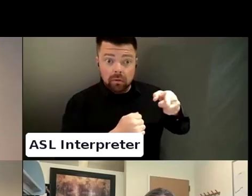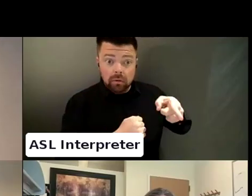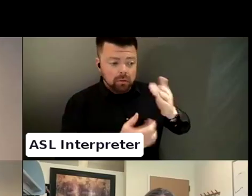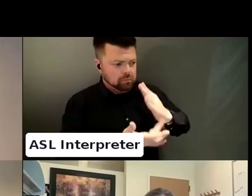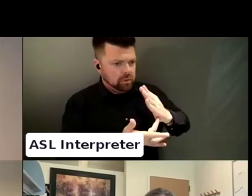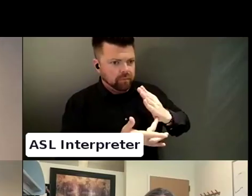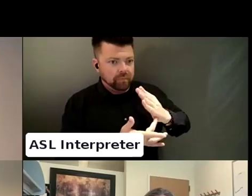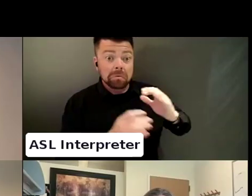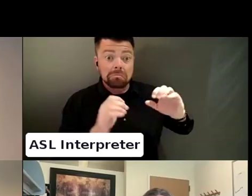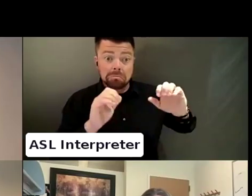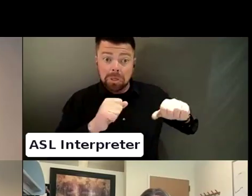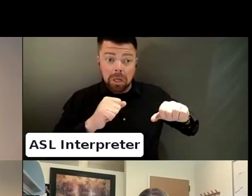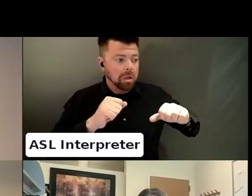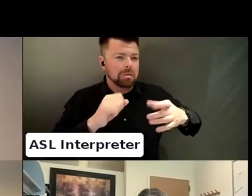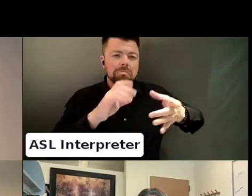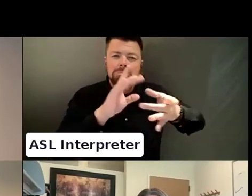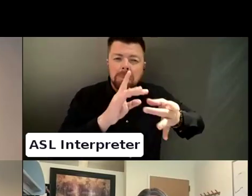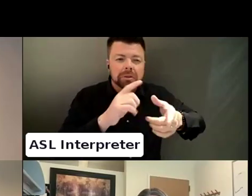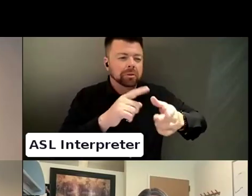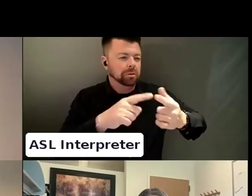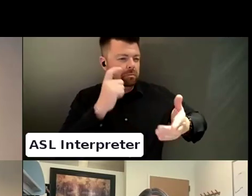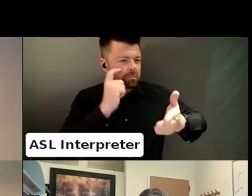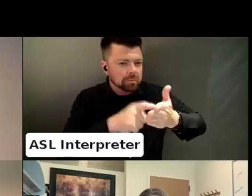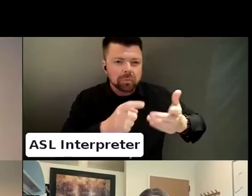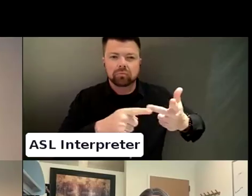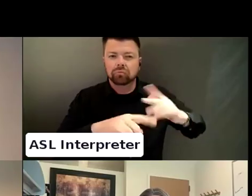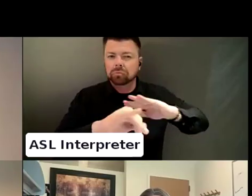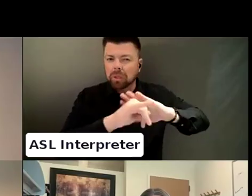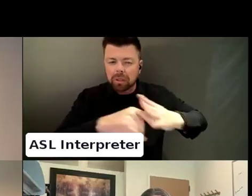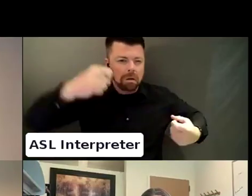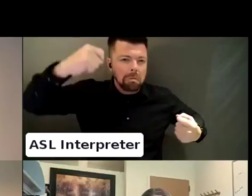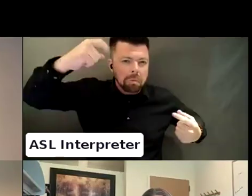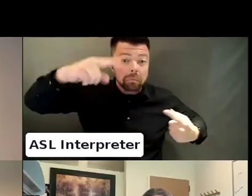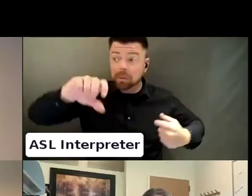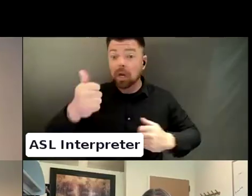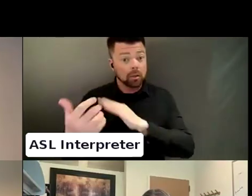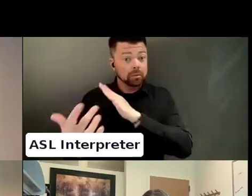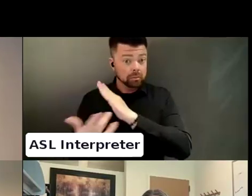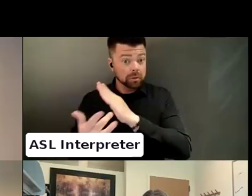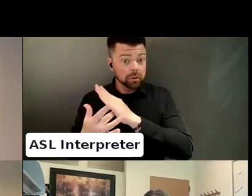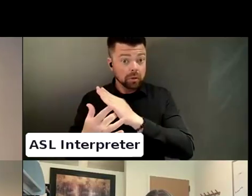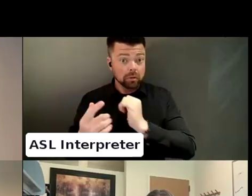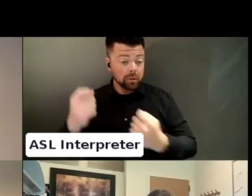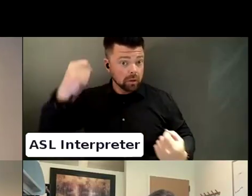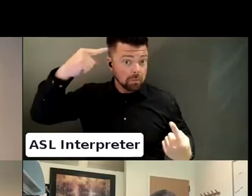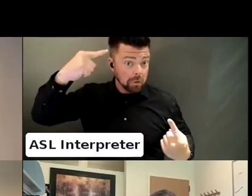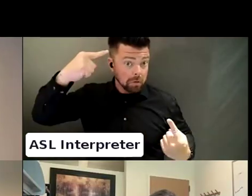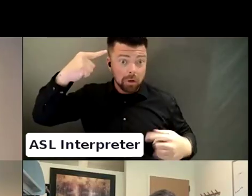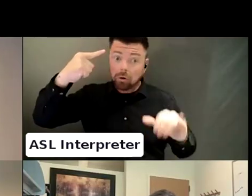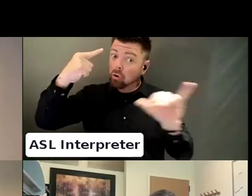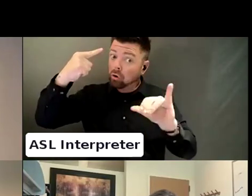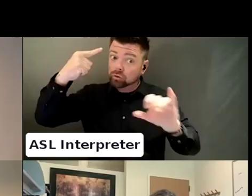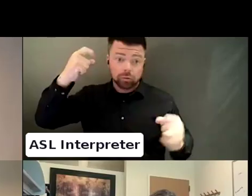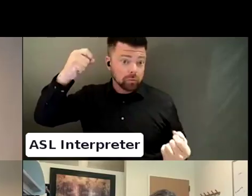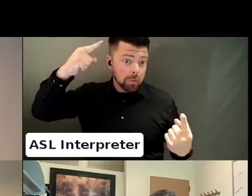sending signals and messages to other types of external devices. So for something like that, there